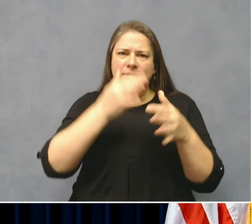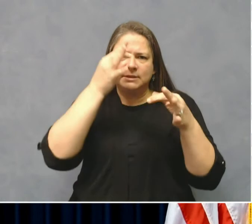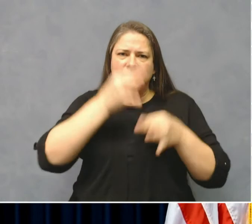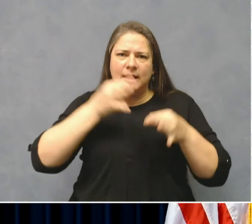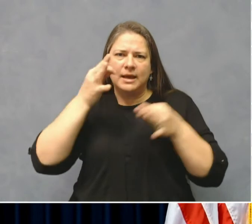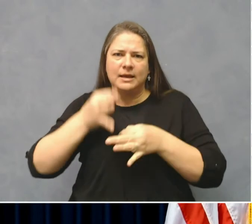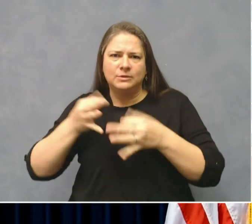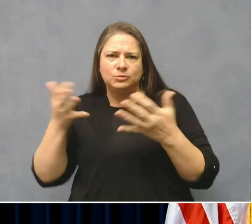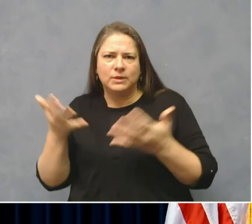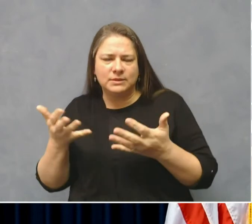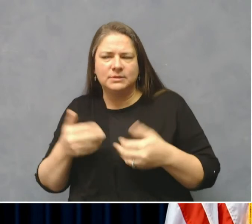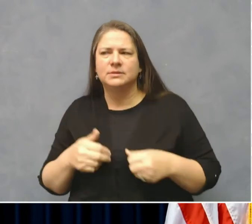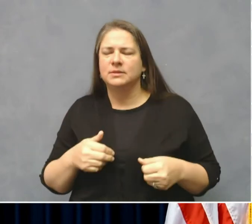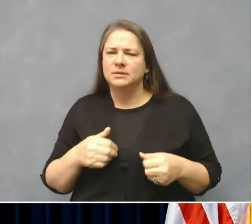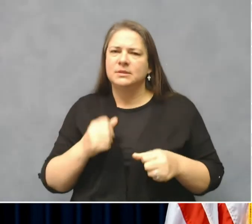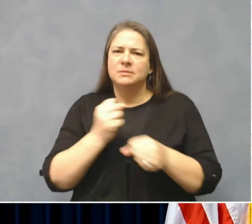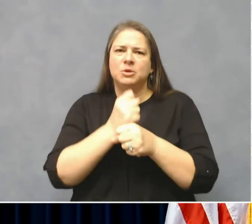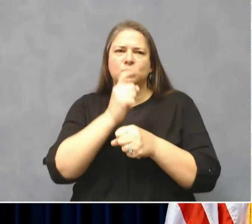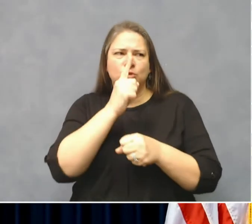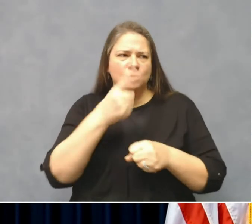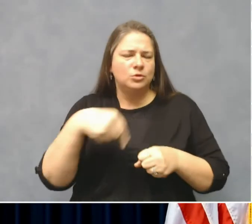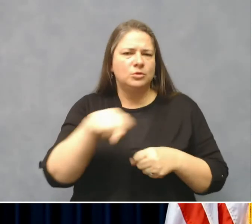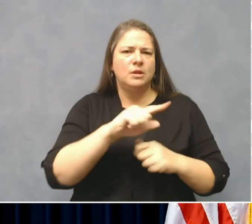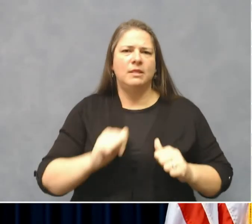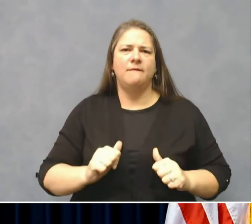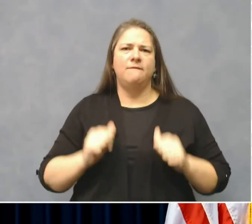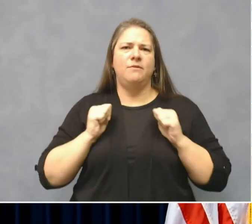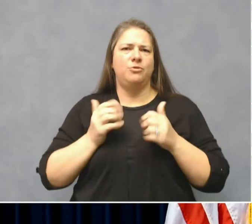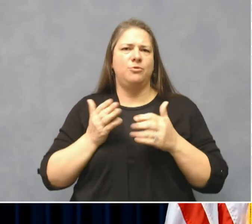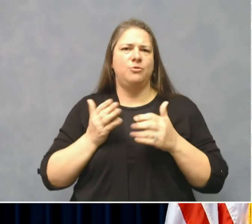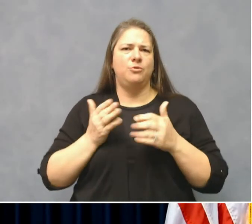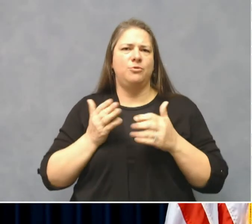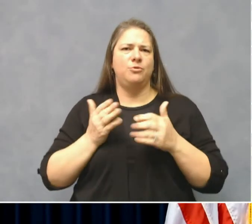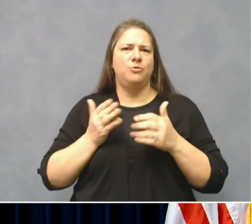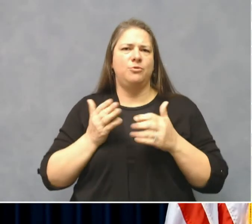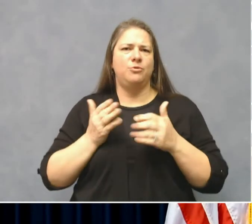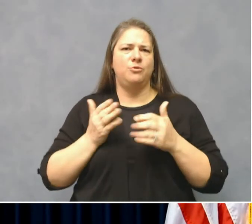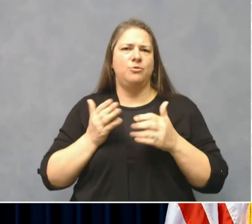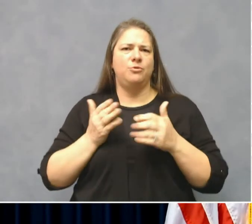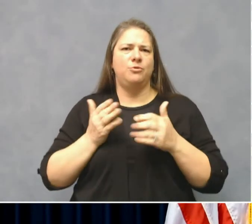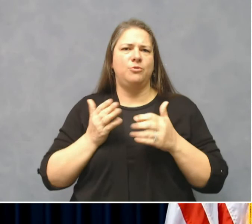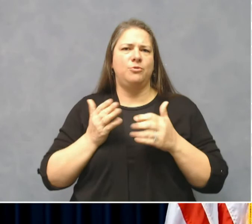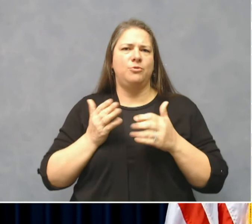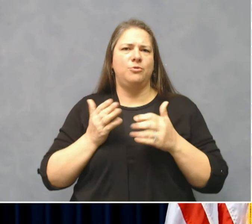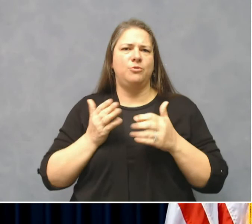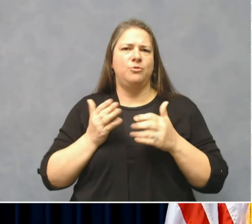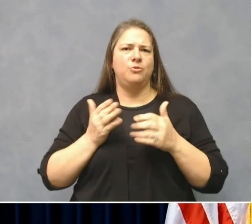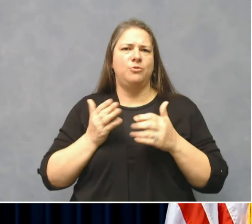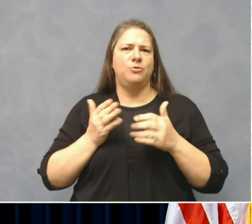make it through this with us. And that's possible. It is all in our hands.